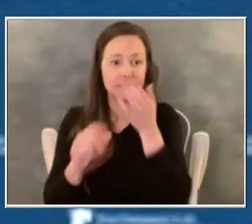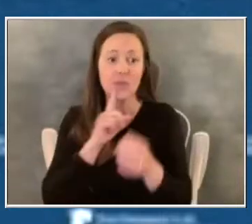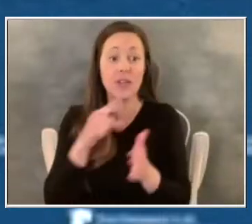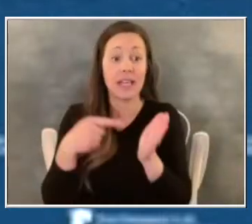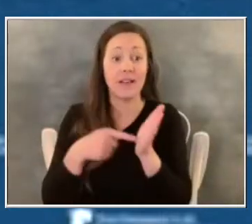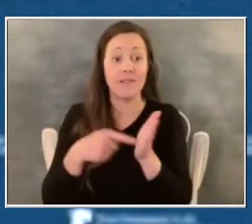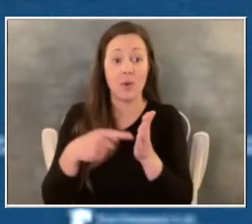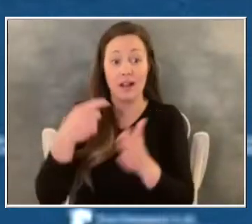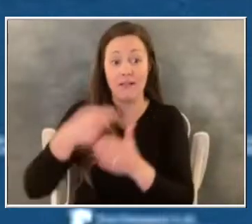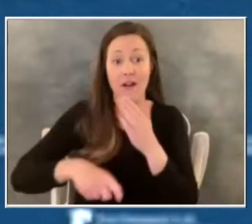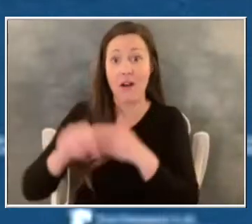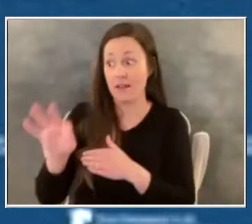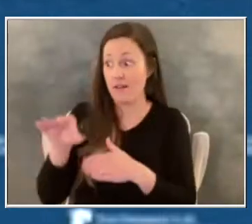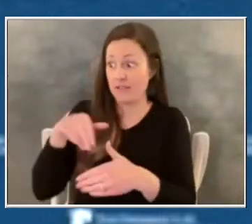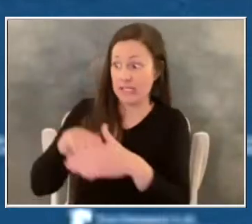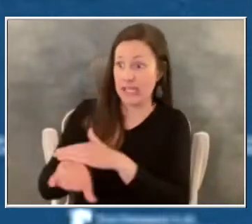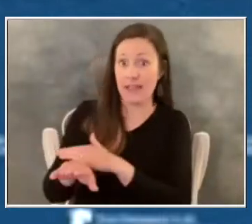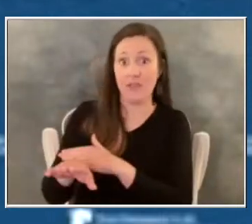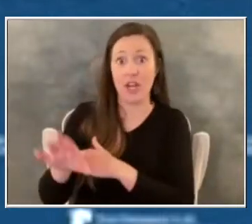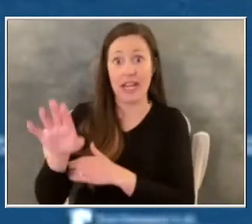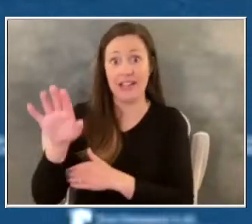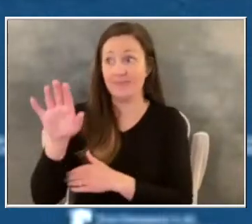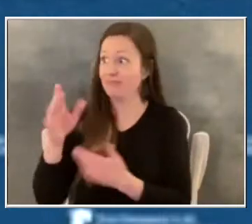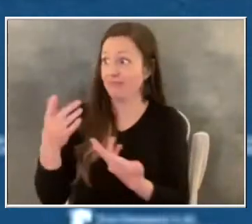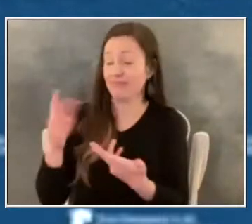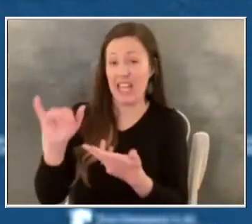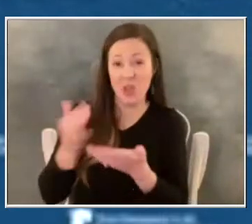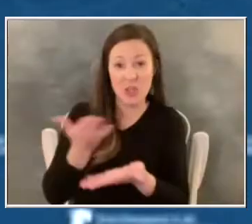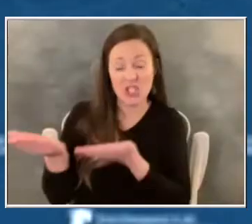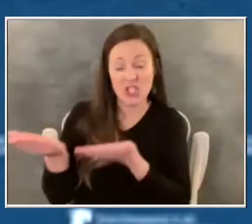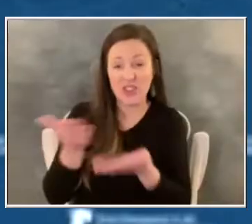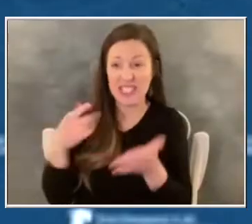of delivering those low volume services